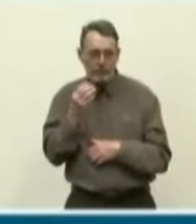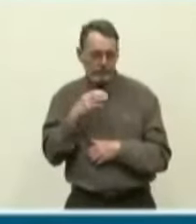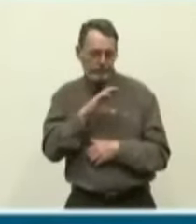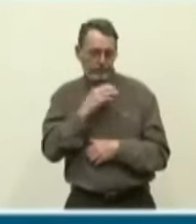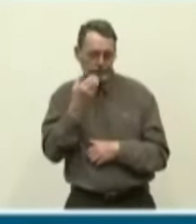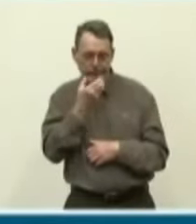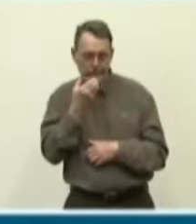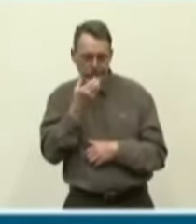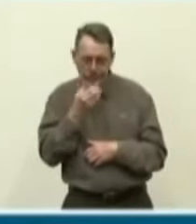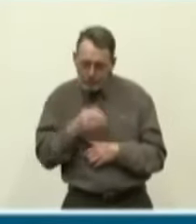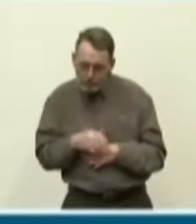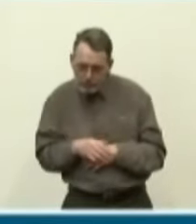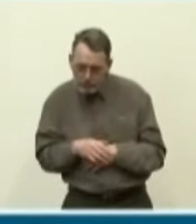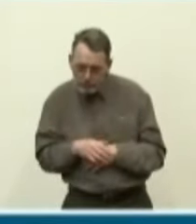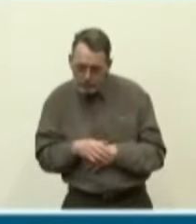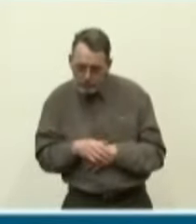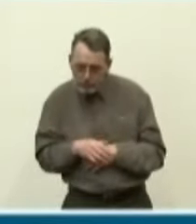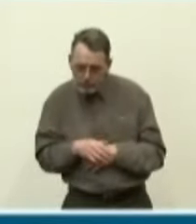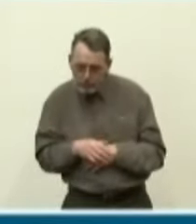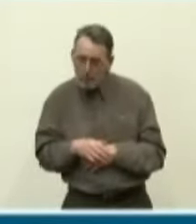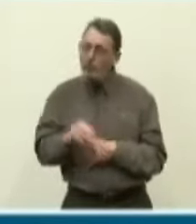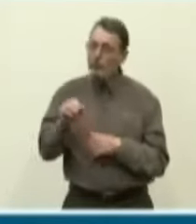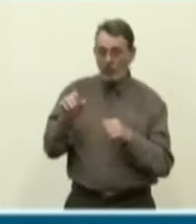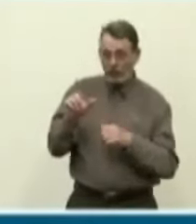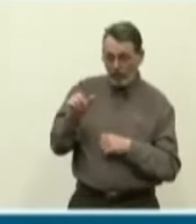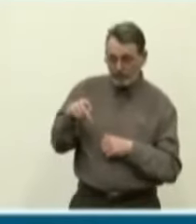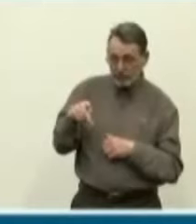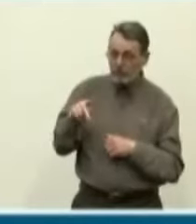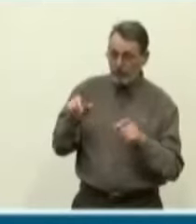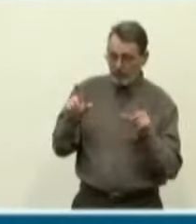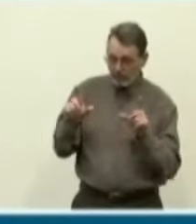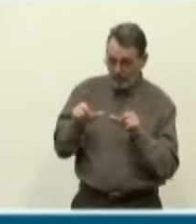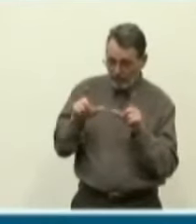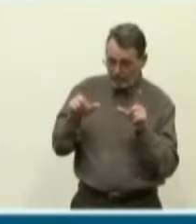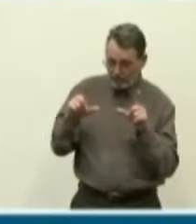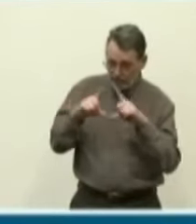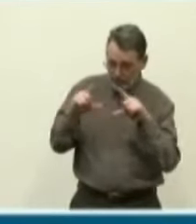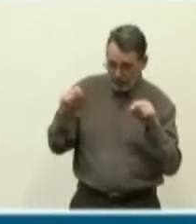plate. So the plates have been switched.